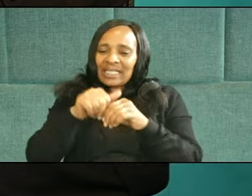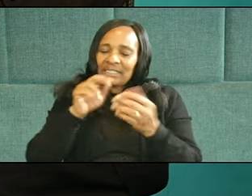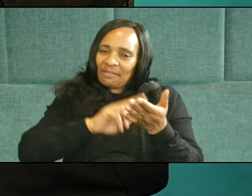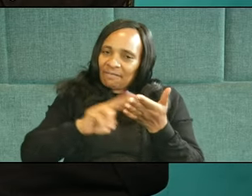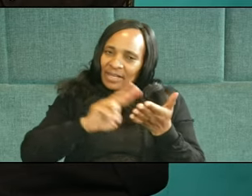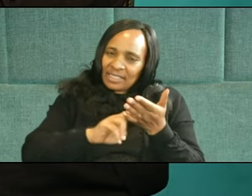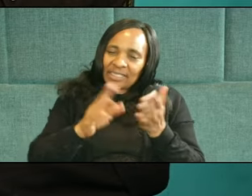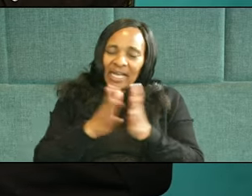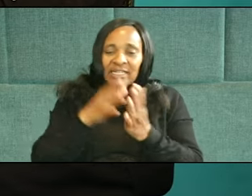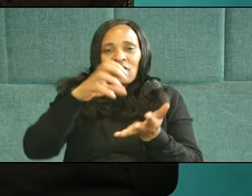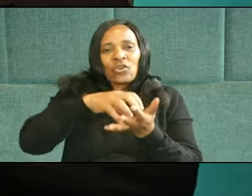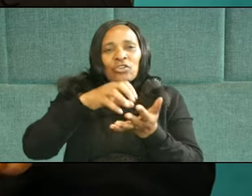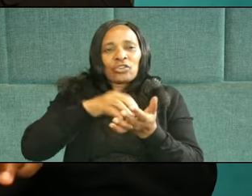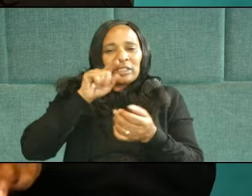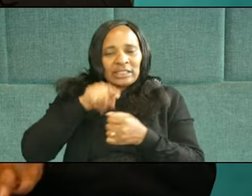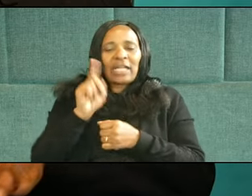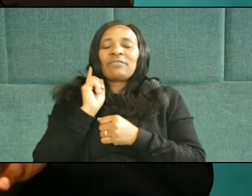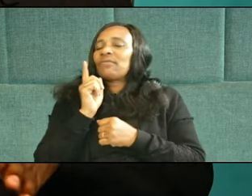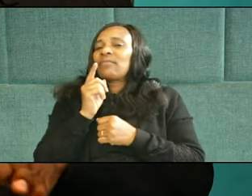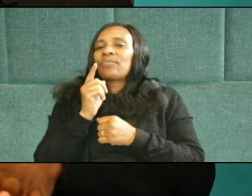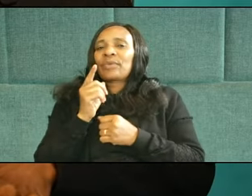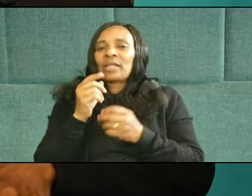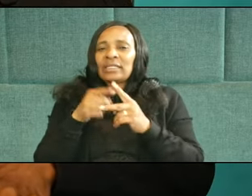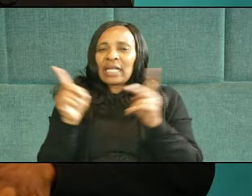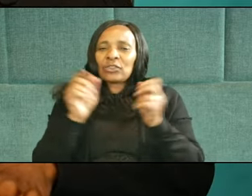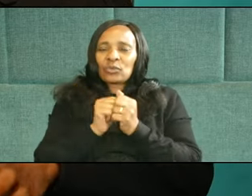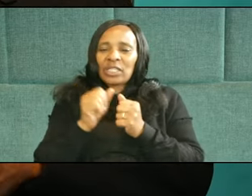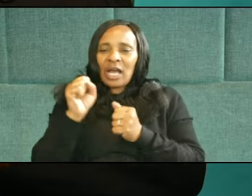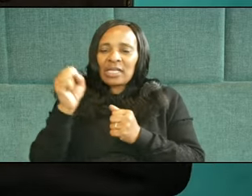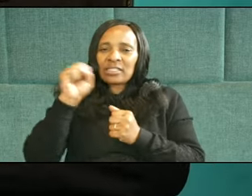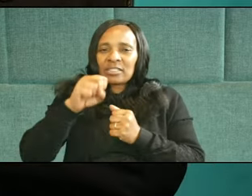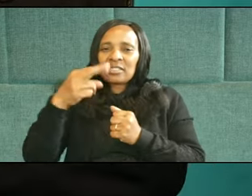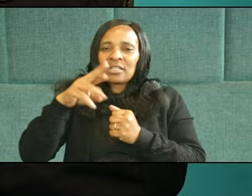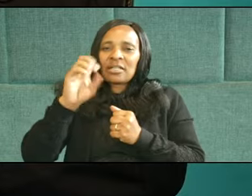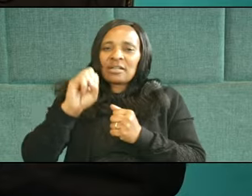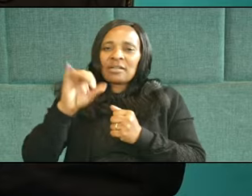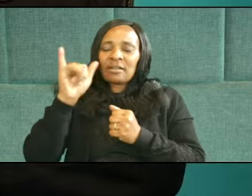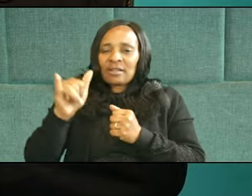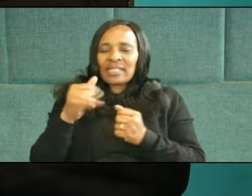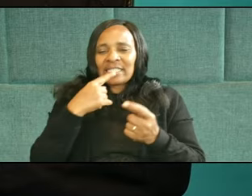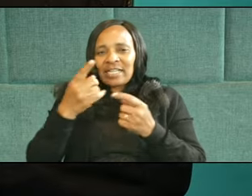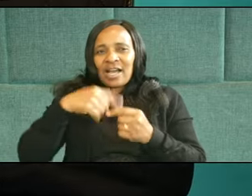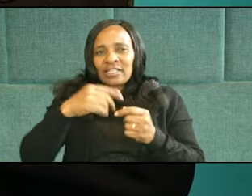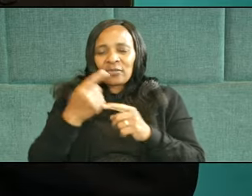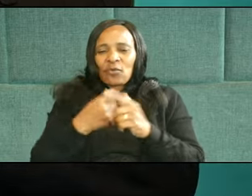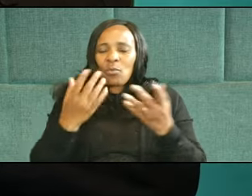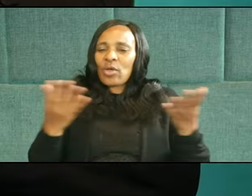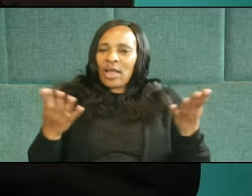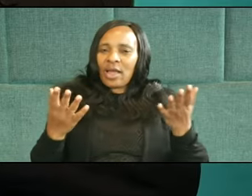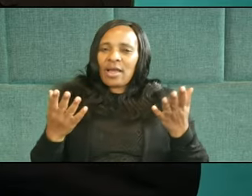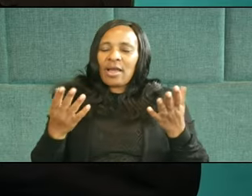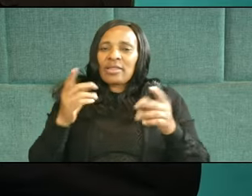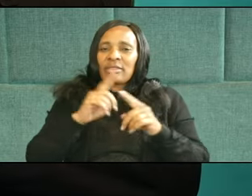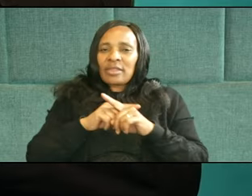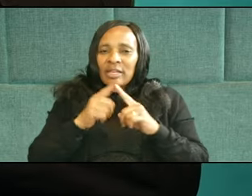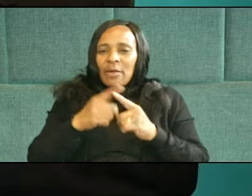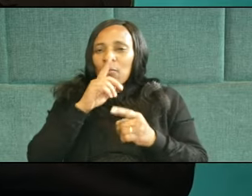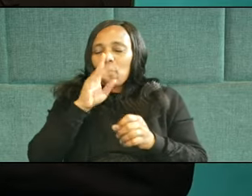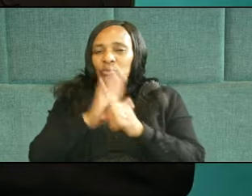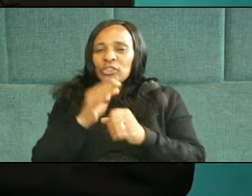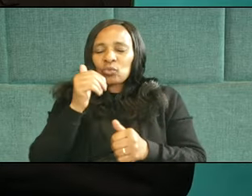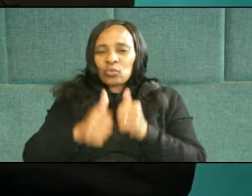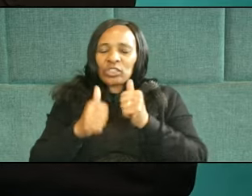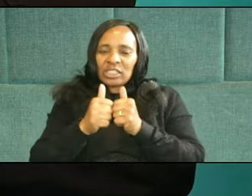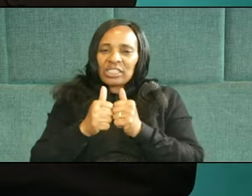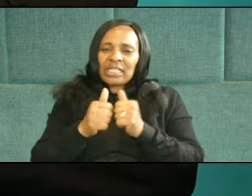in the condition as well. We'll start with Ashley. You can just pick any of the punchlines. Just tell us where it's from. What promise is given there, and